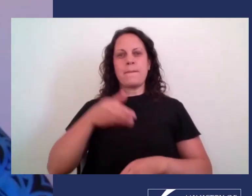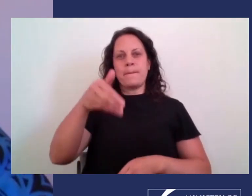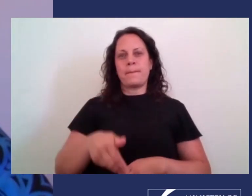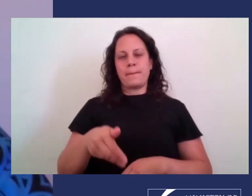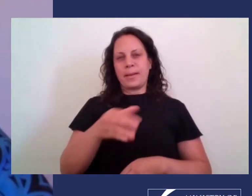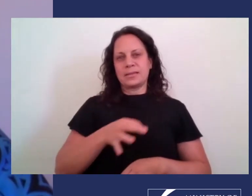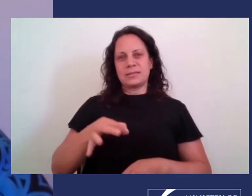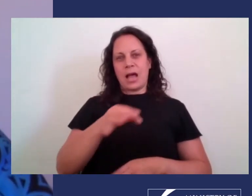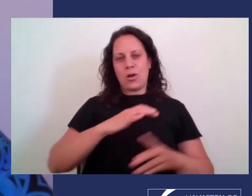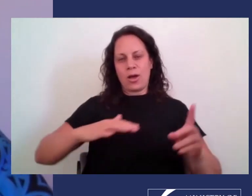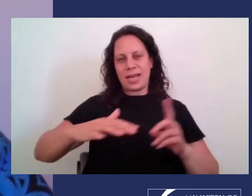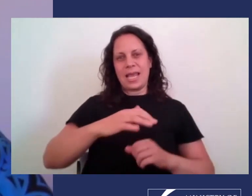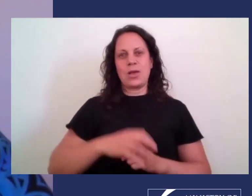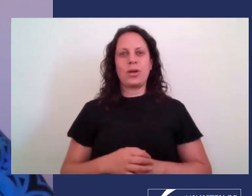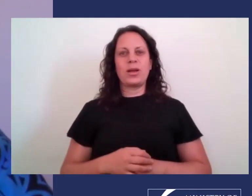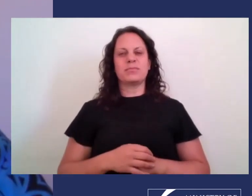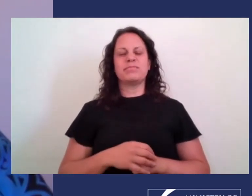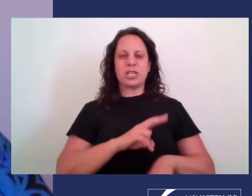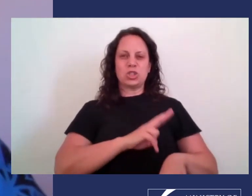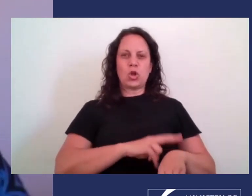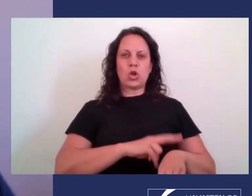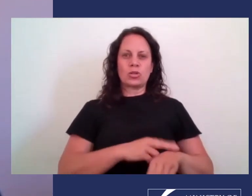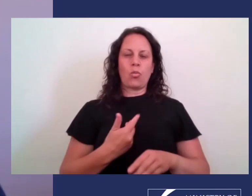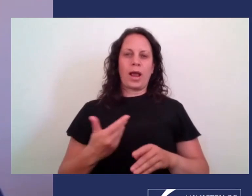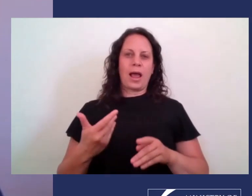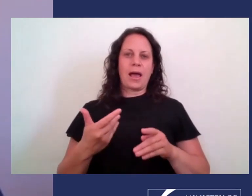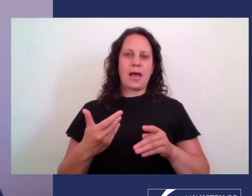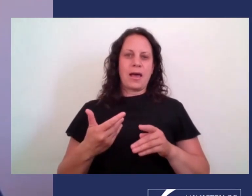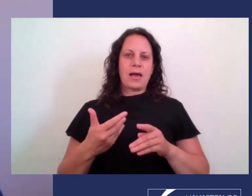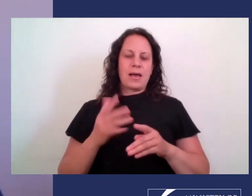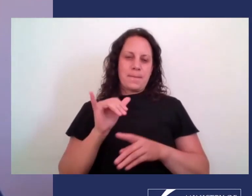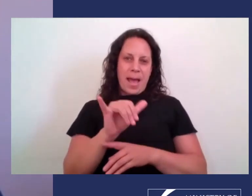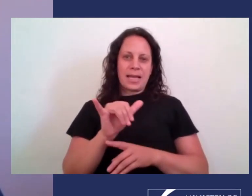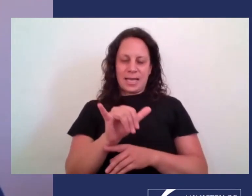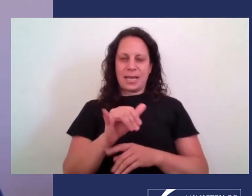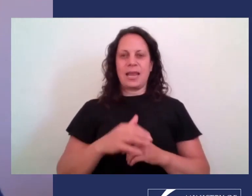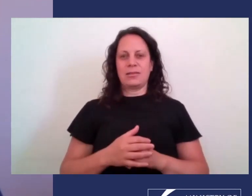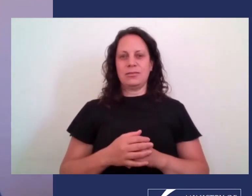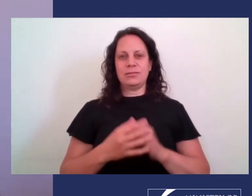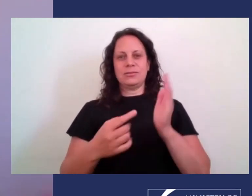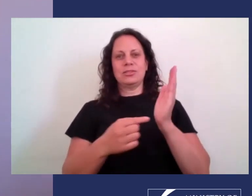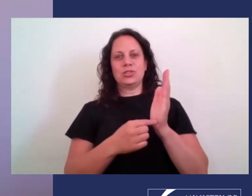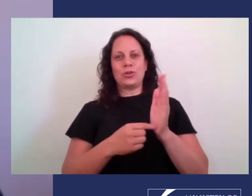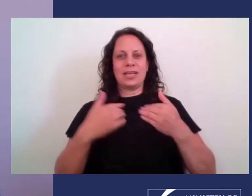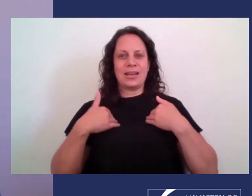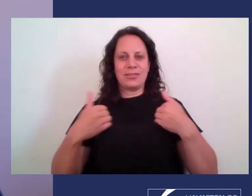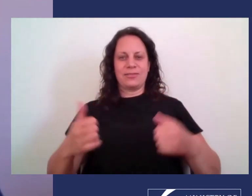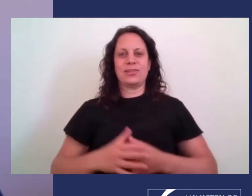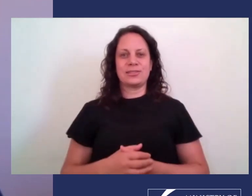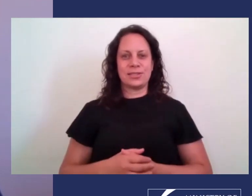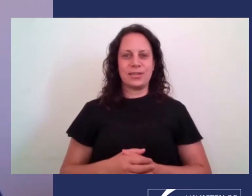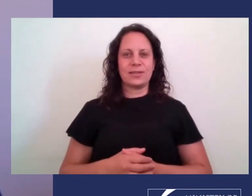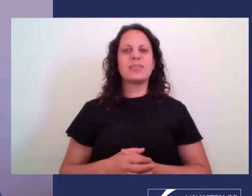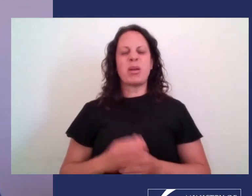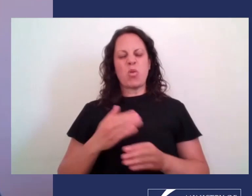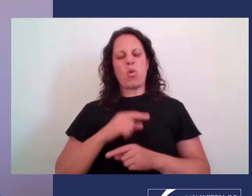I'm a GP at Turiki Healthcare in Māori. And so working in Māori in the last couple of years